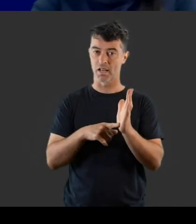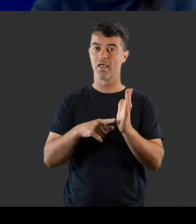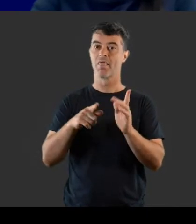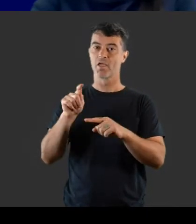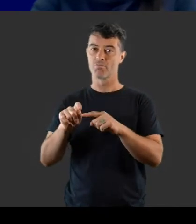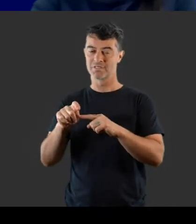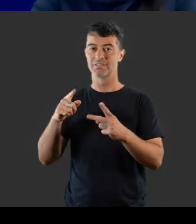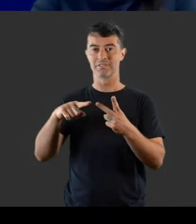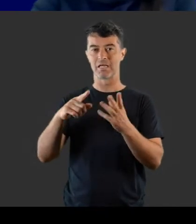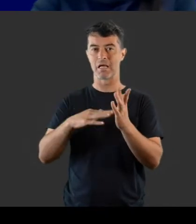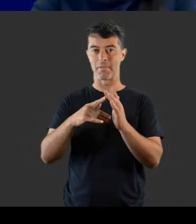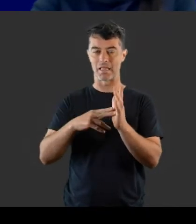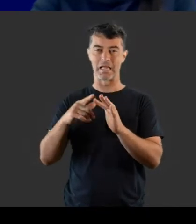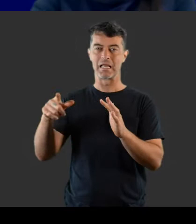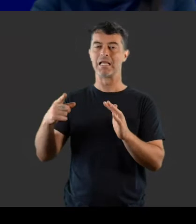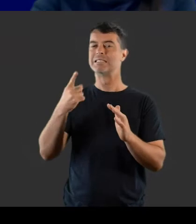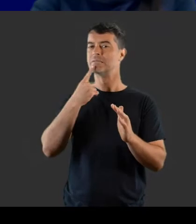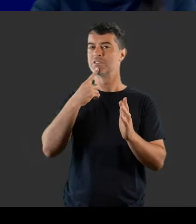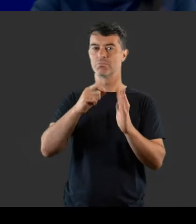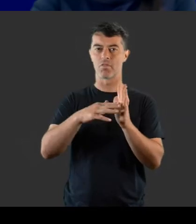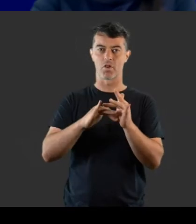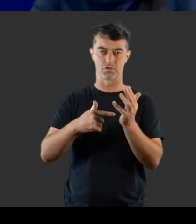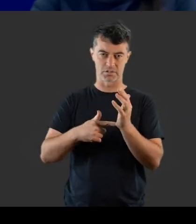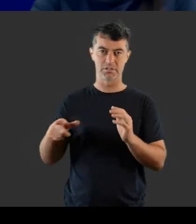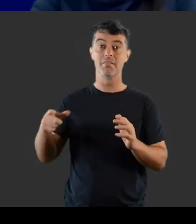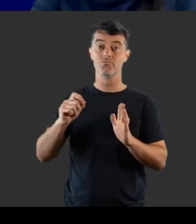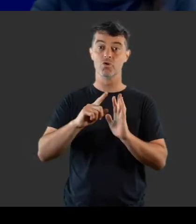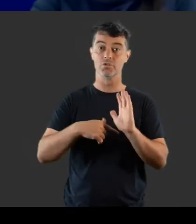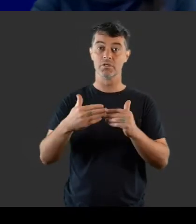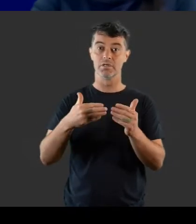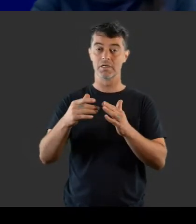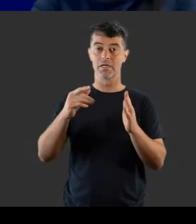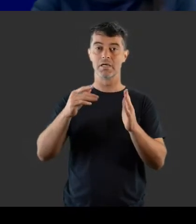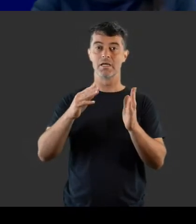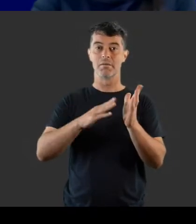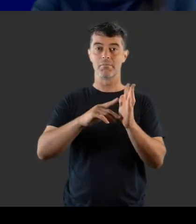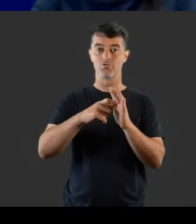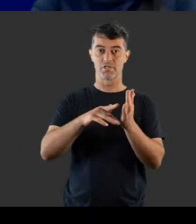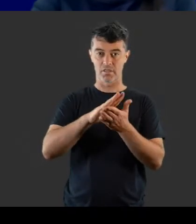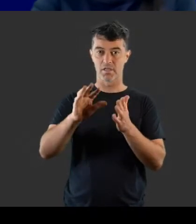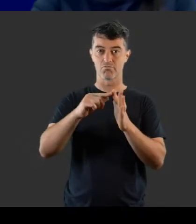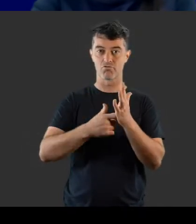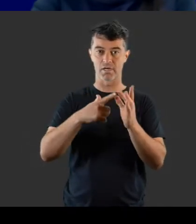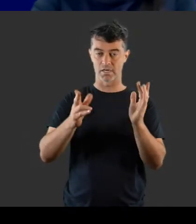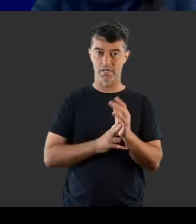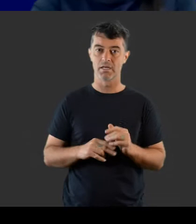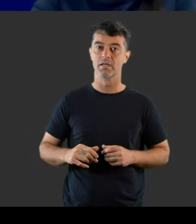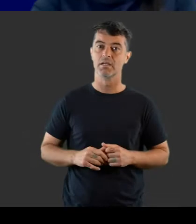therapist and Melanie, a practicing speech pathologist. This project is managed by Meredith Prain.